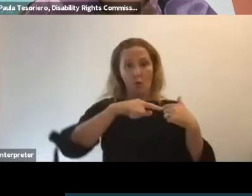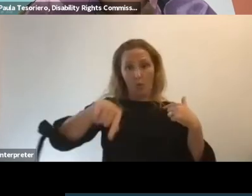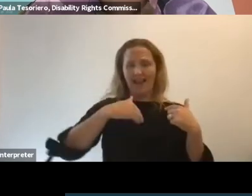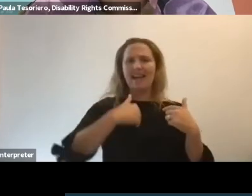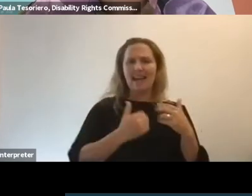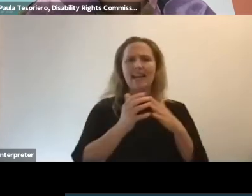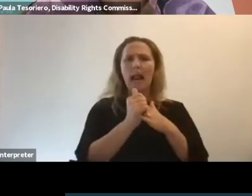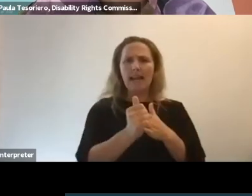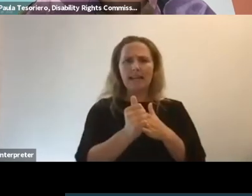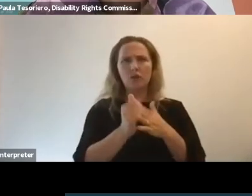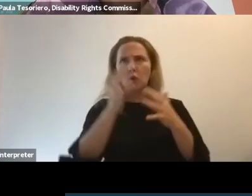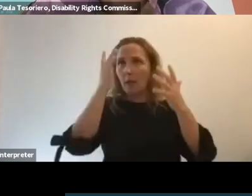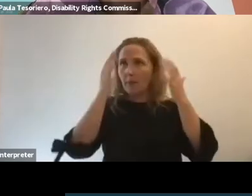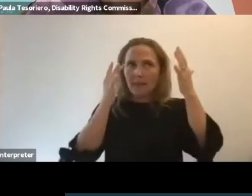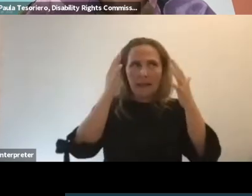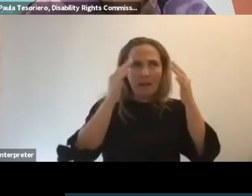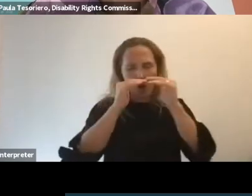how to address